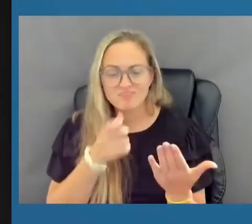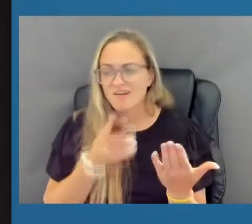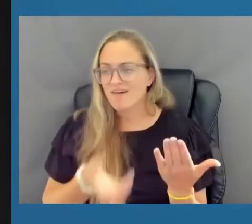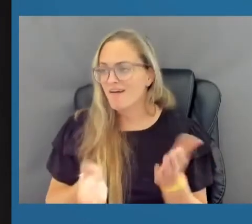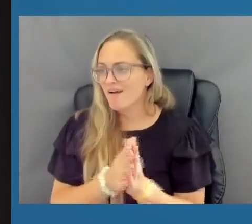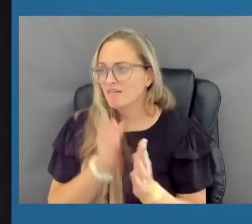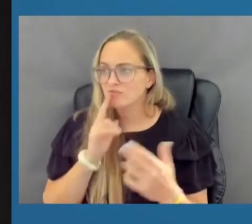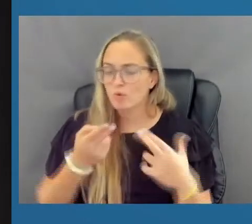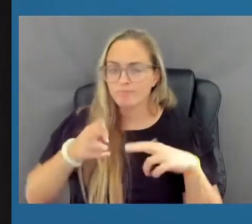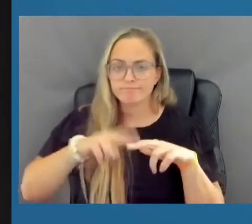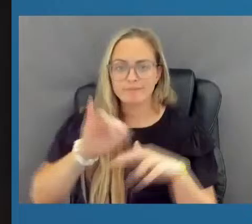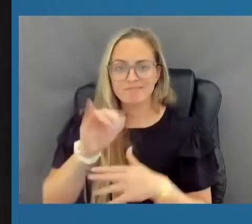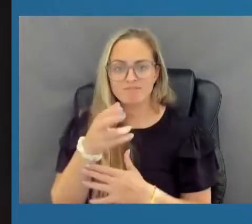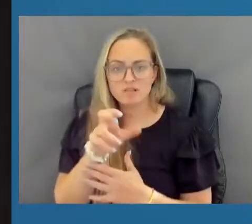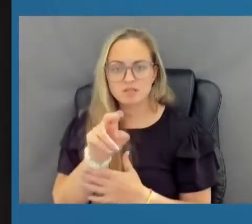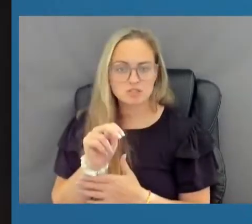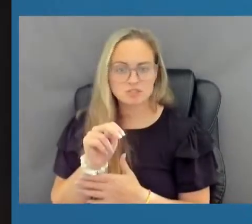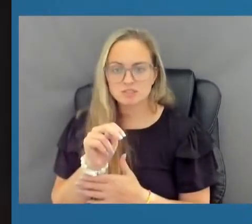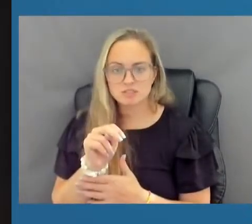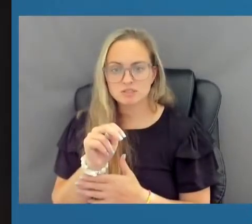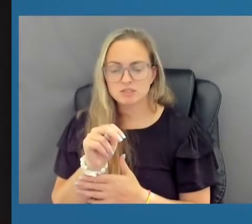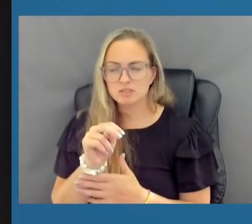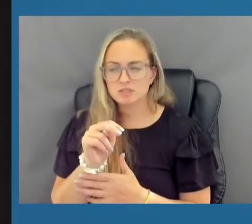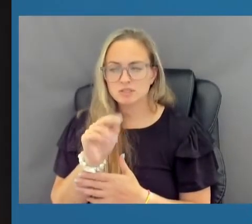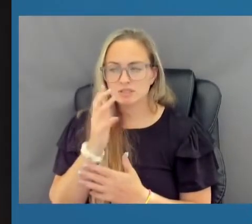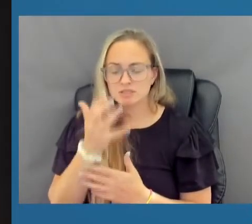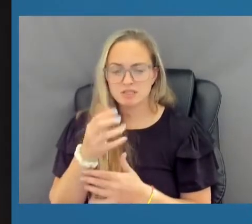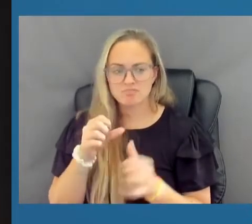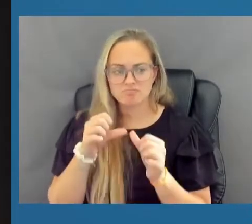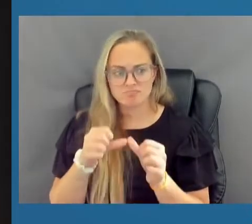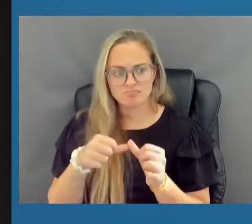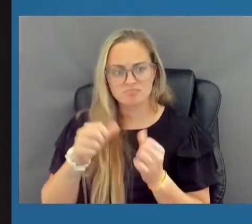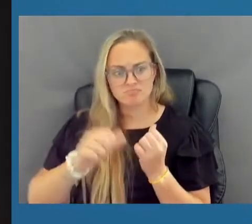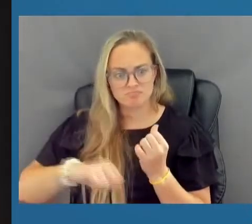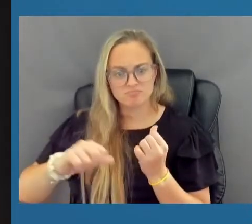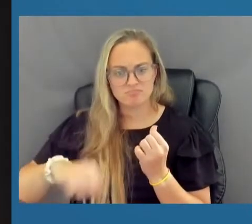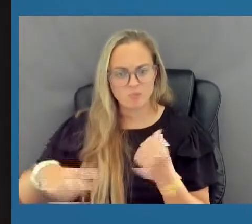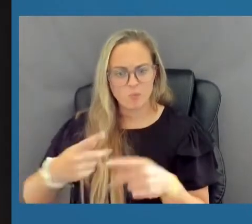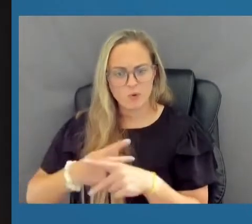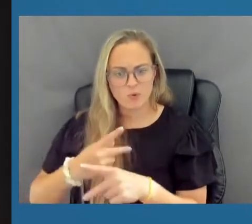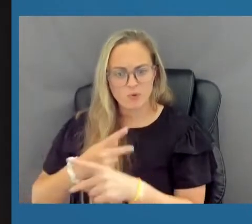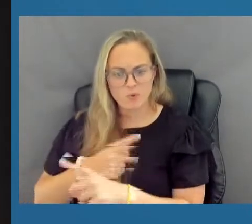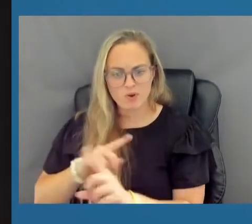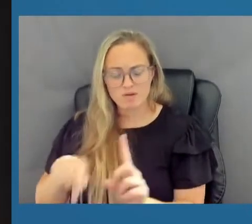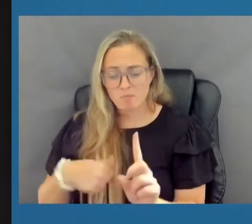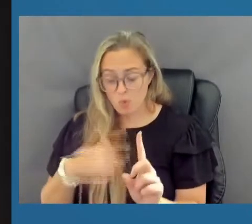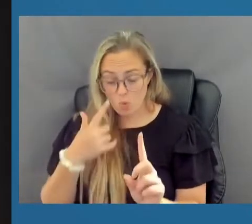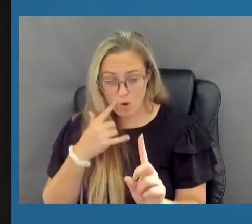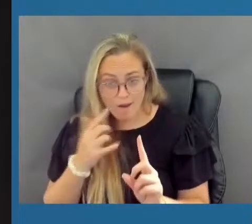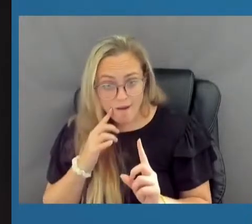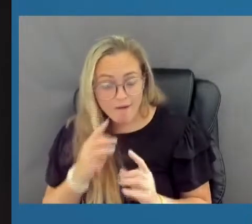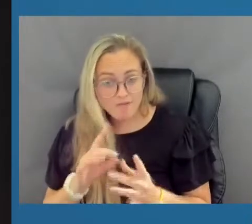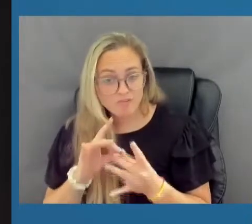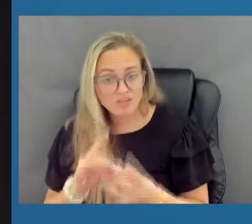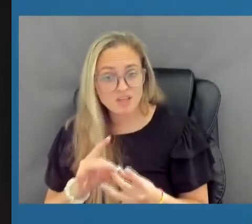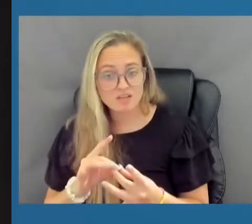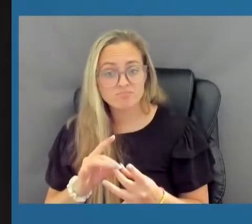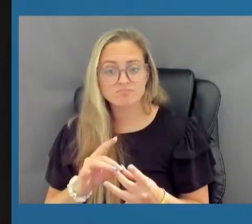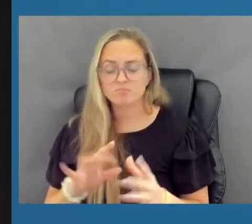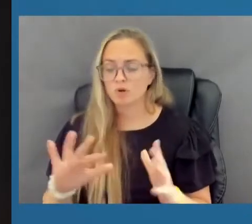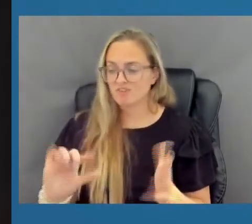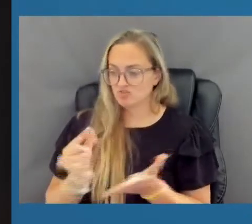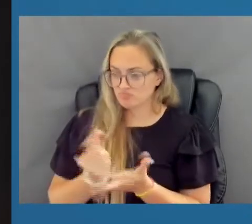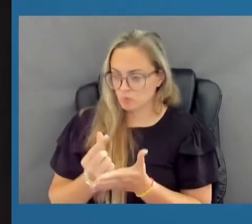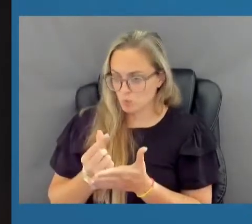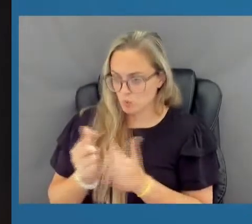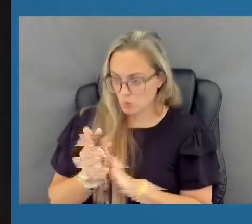inflation, and it just seems unending. And why this is something I can relate to, right out of law school, my mother,